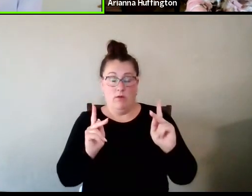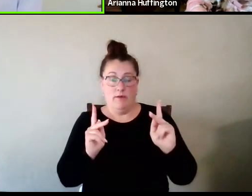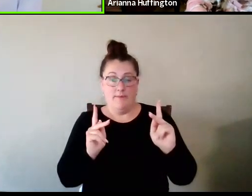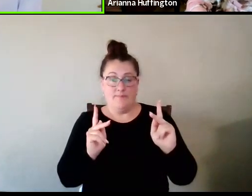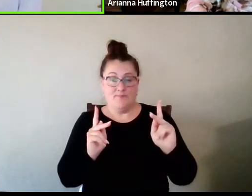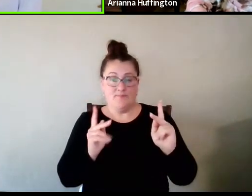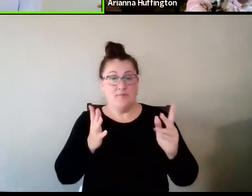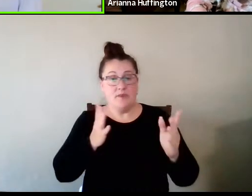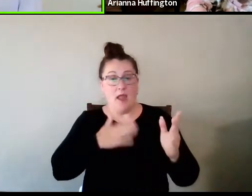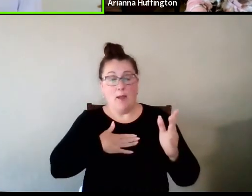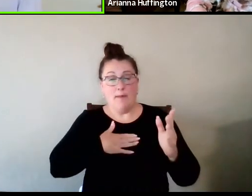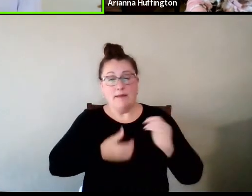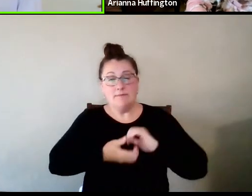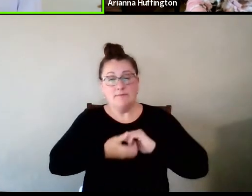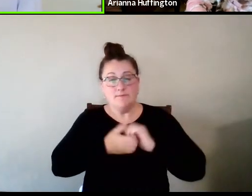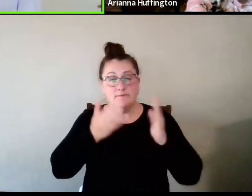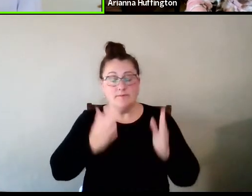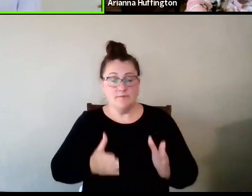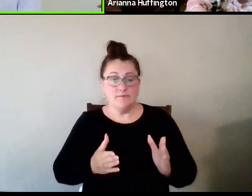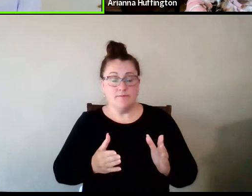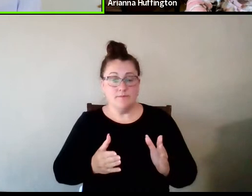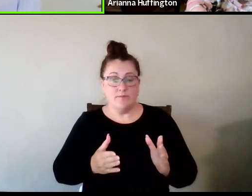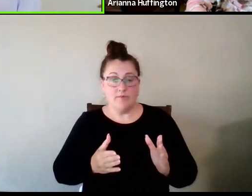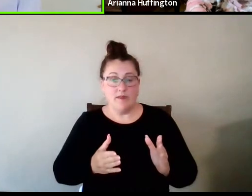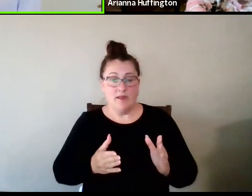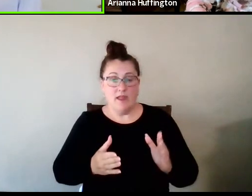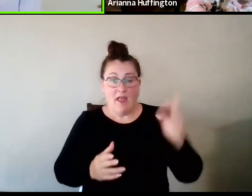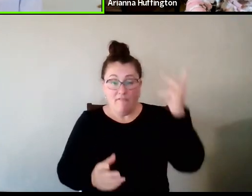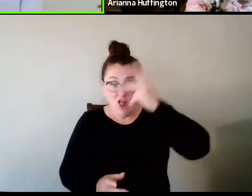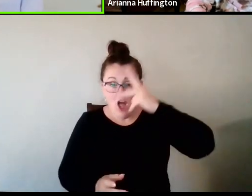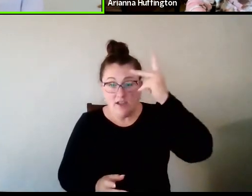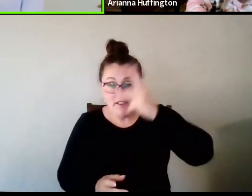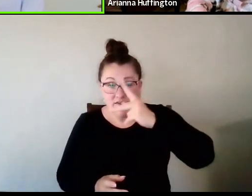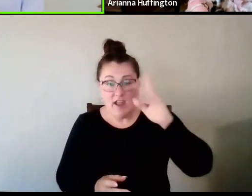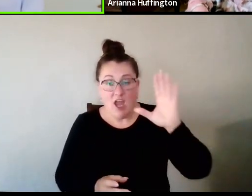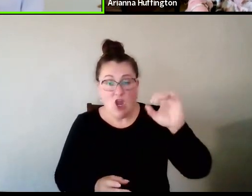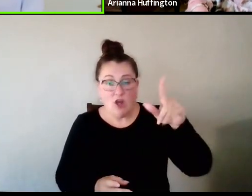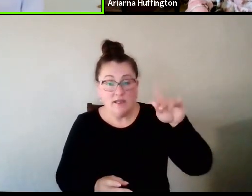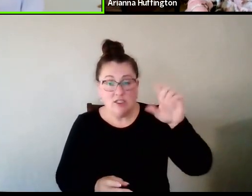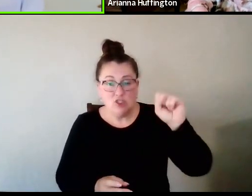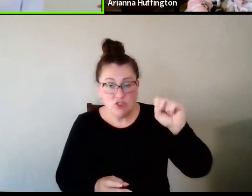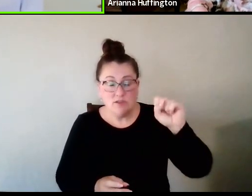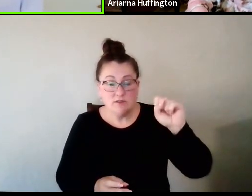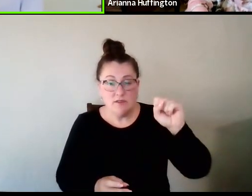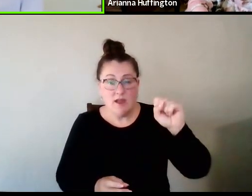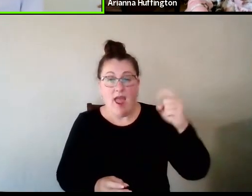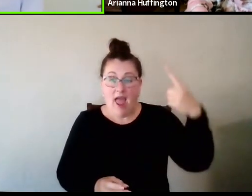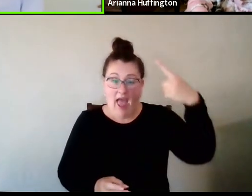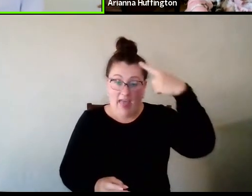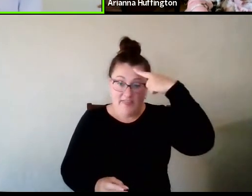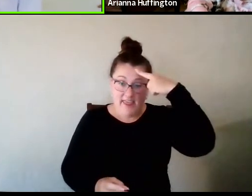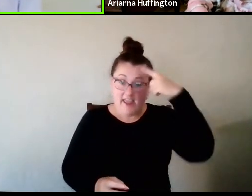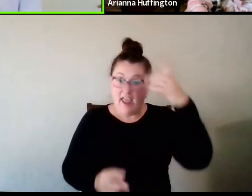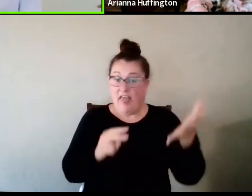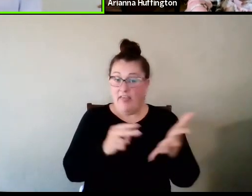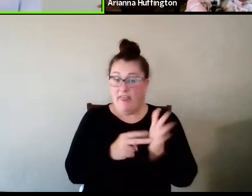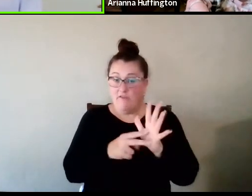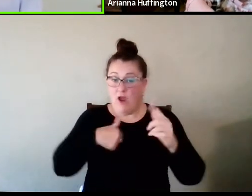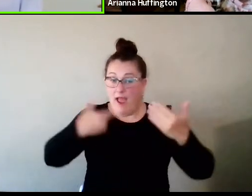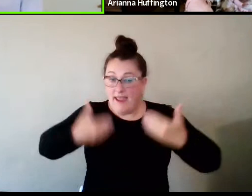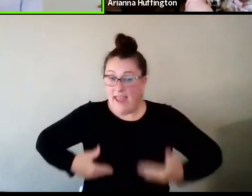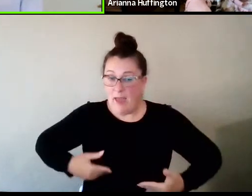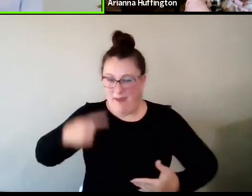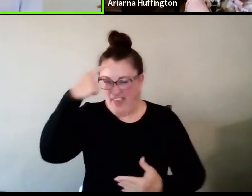compatriot, René Descartes of the Cartesian philosophy said, I think, therefore I am, right? I think he's